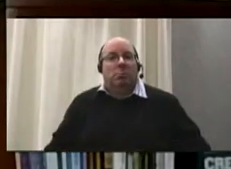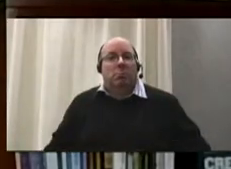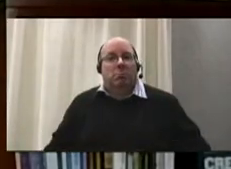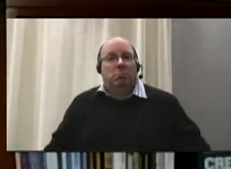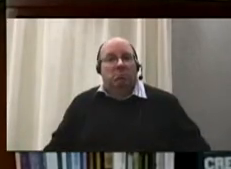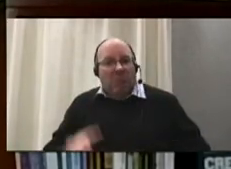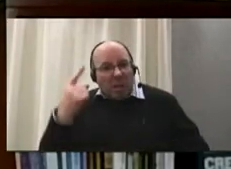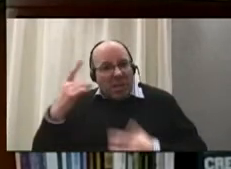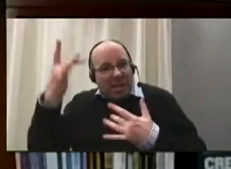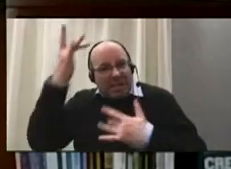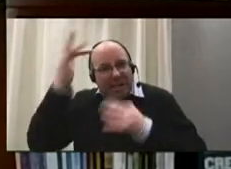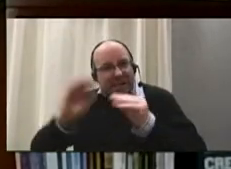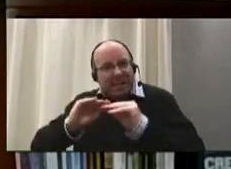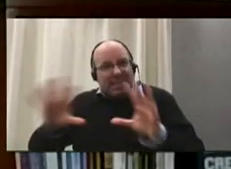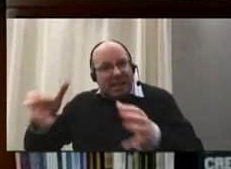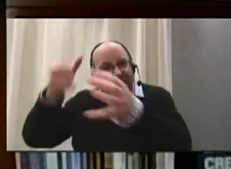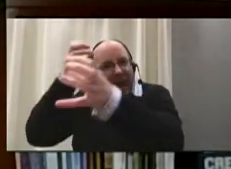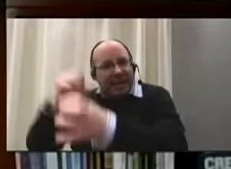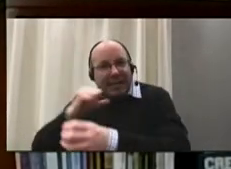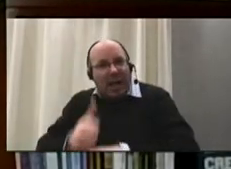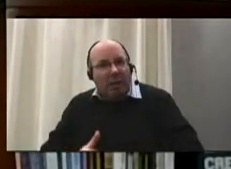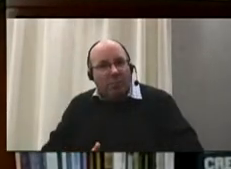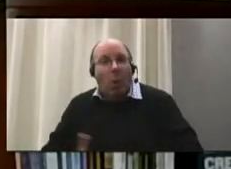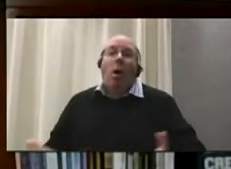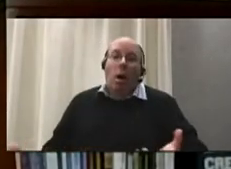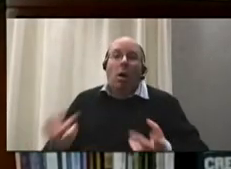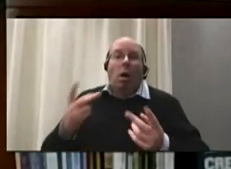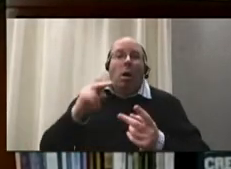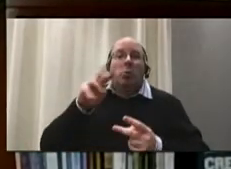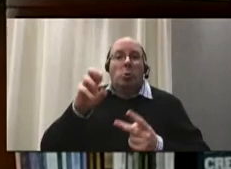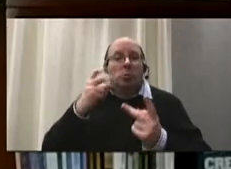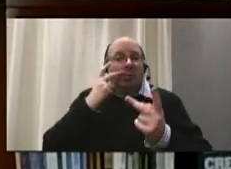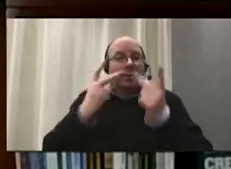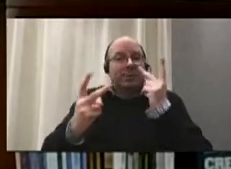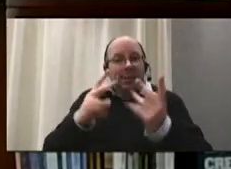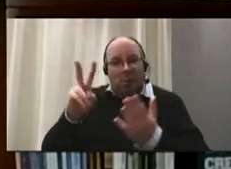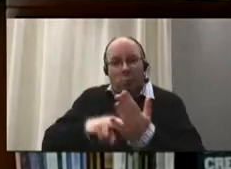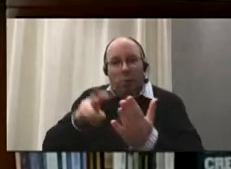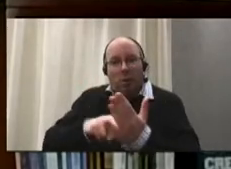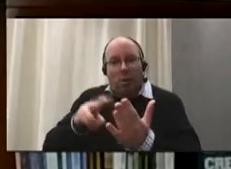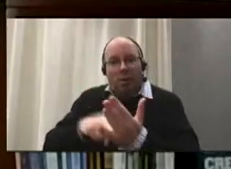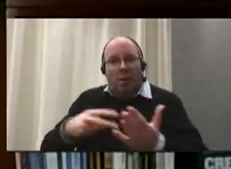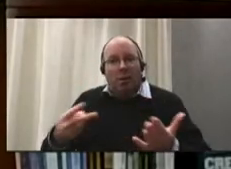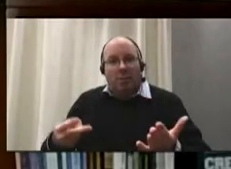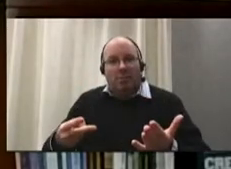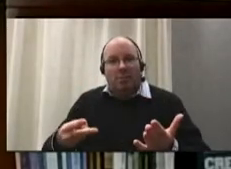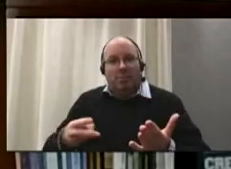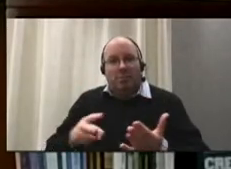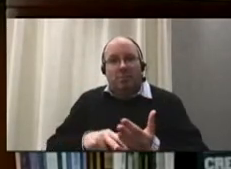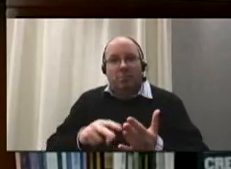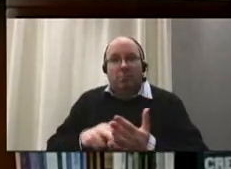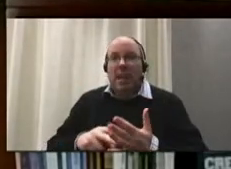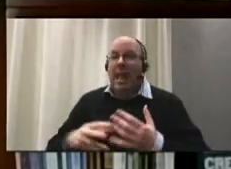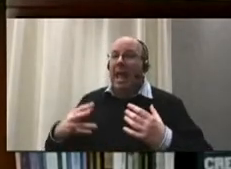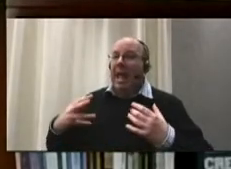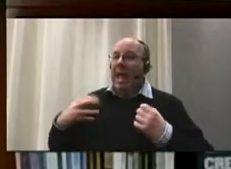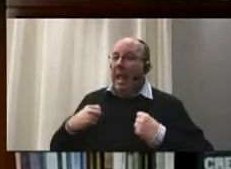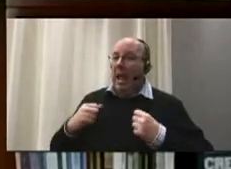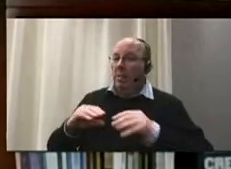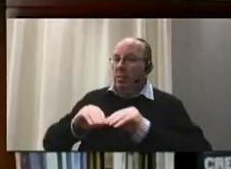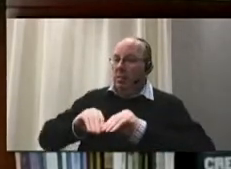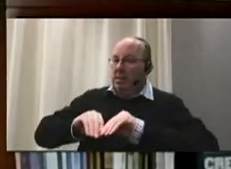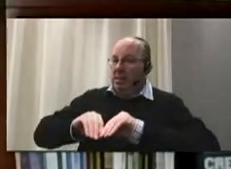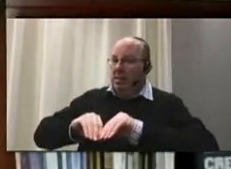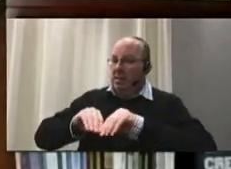know, I mean, other than what we see on the news and what we read, a health pandemic requires that you get the direction